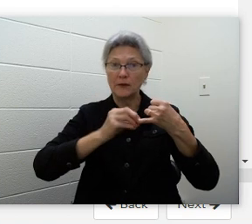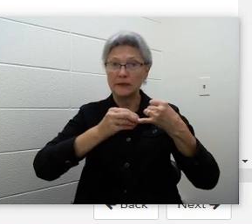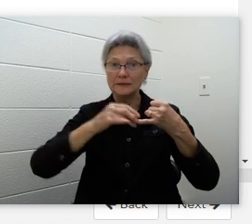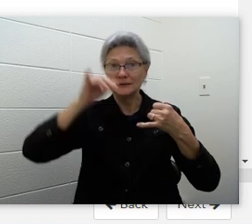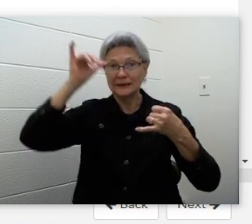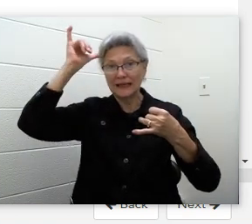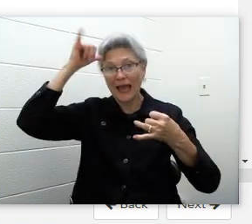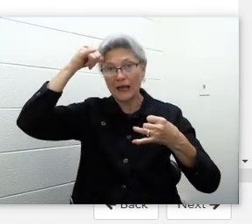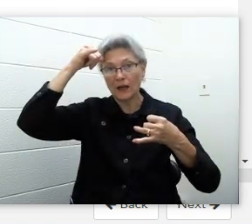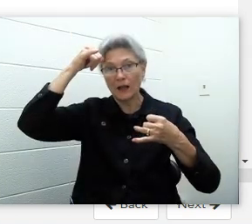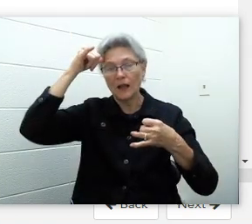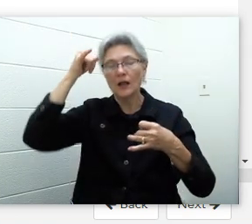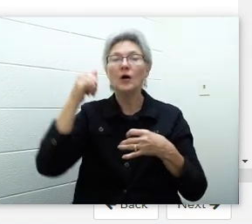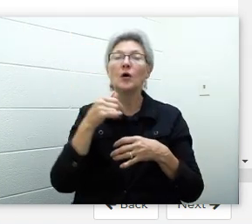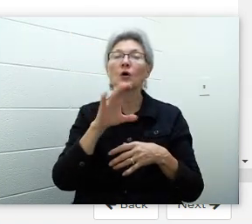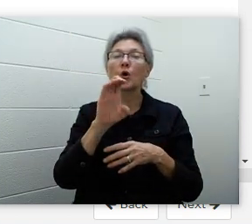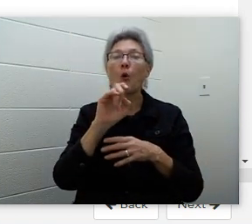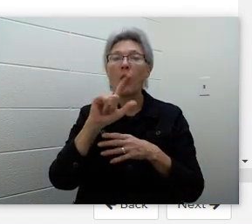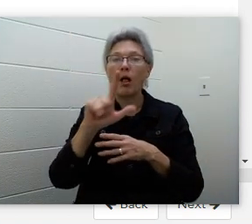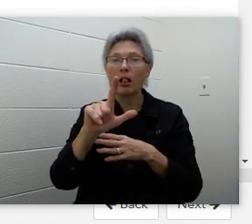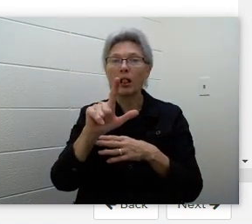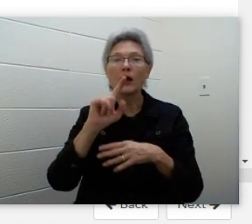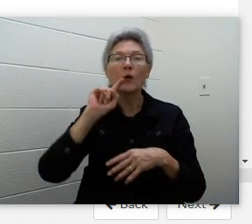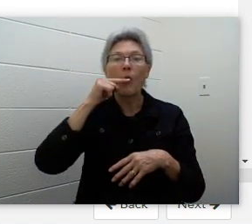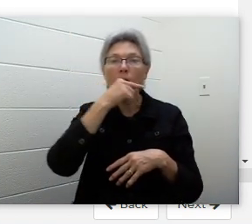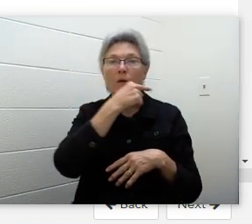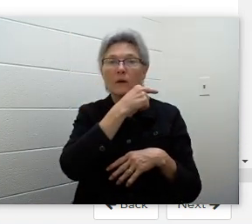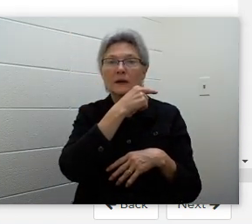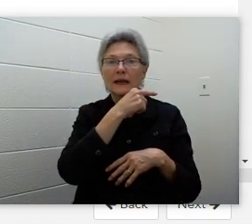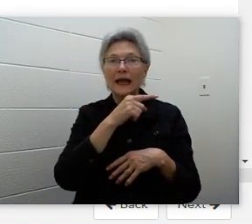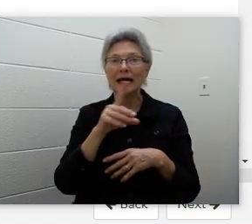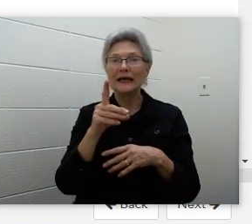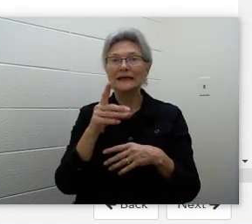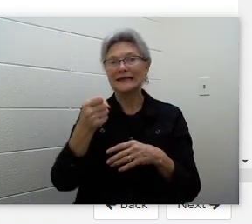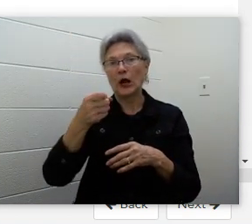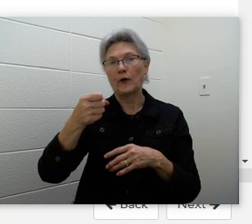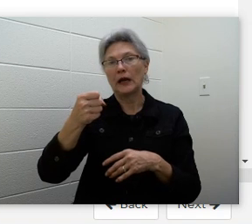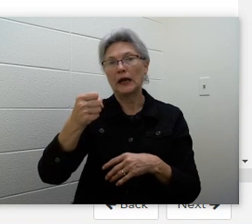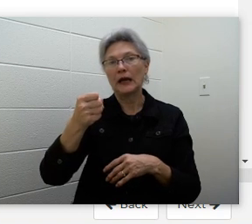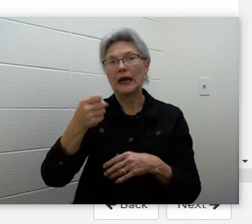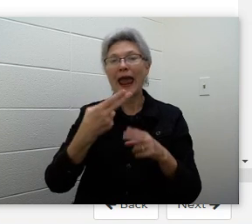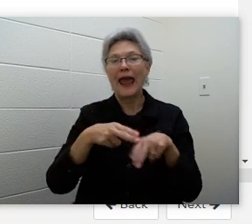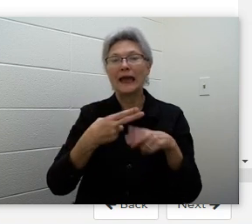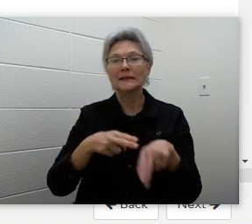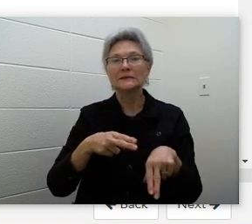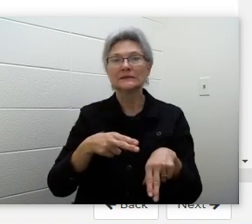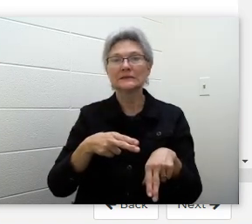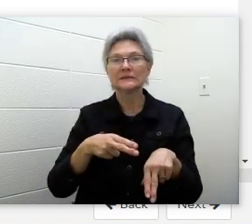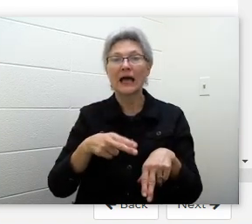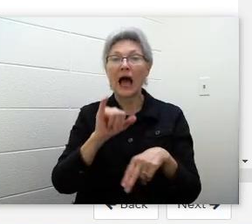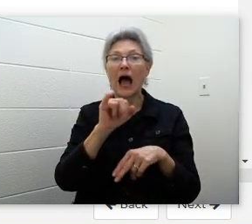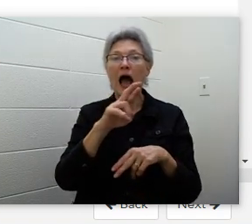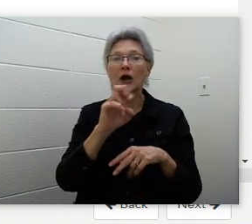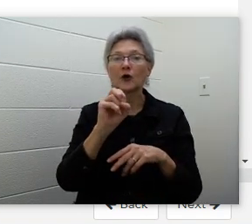cattle, coal, corn, dairy, eggs,